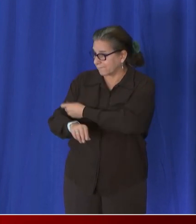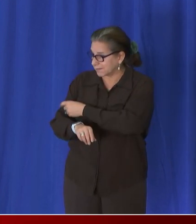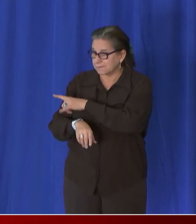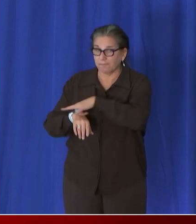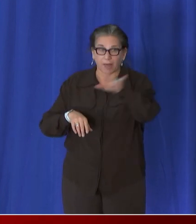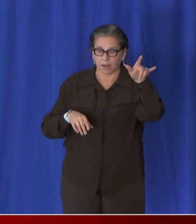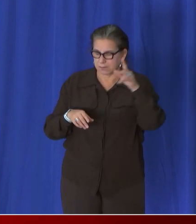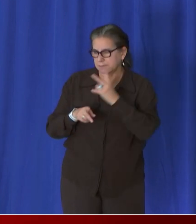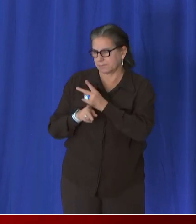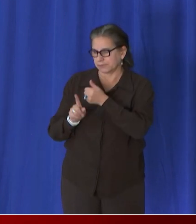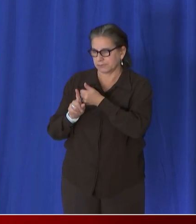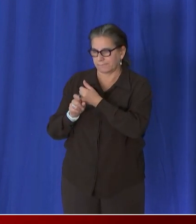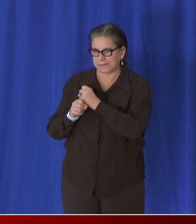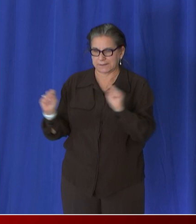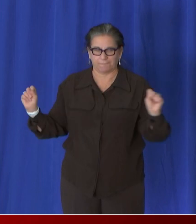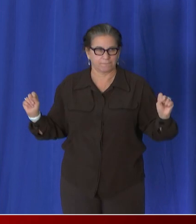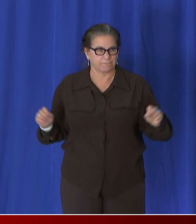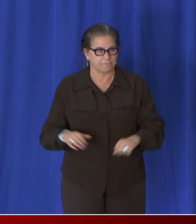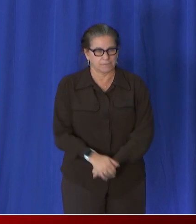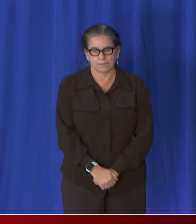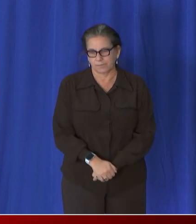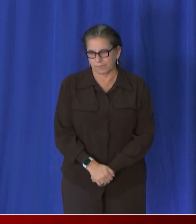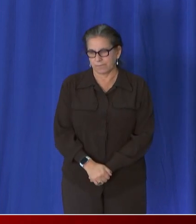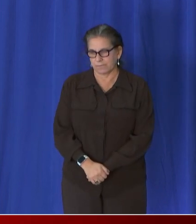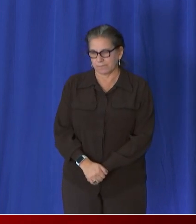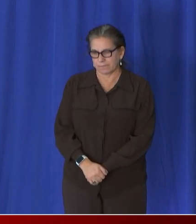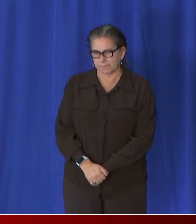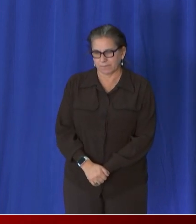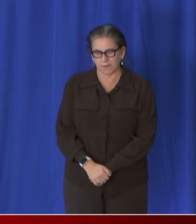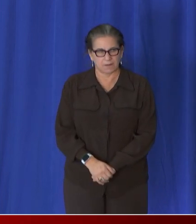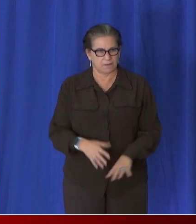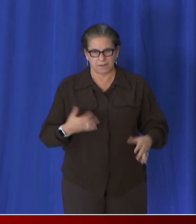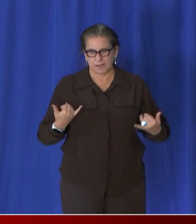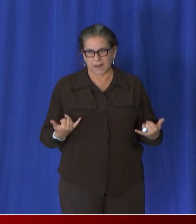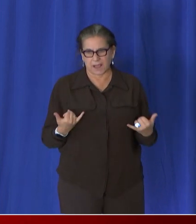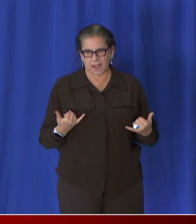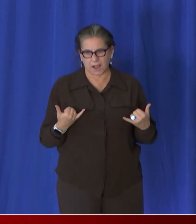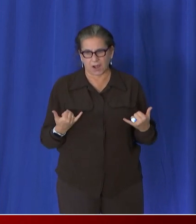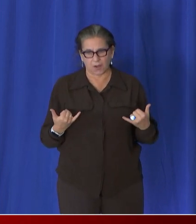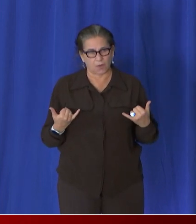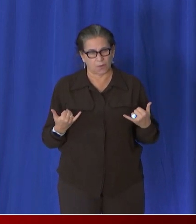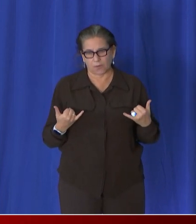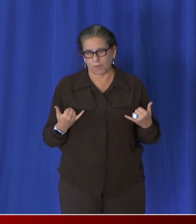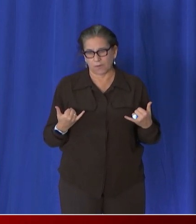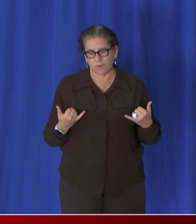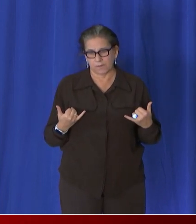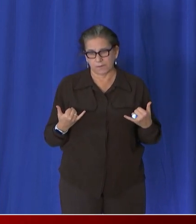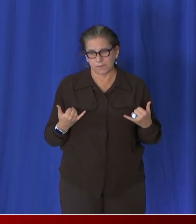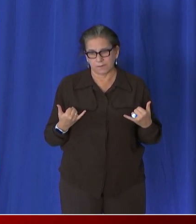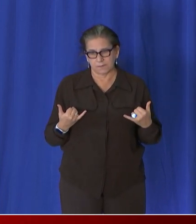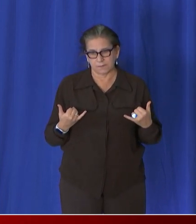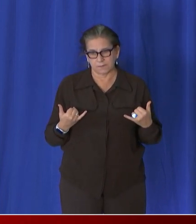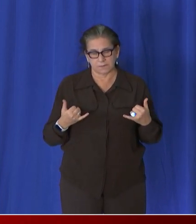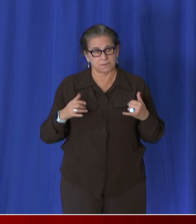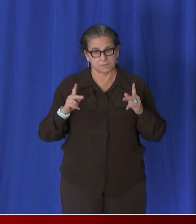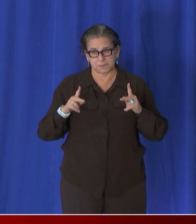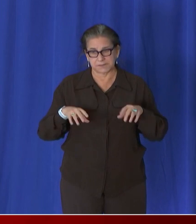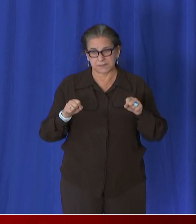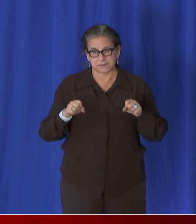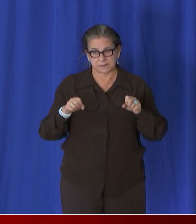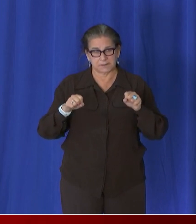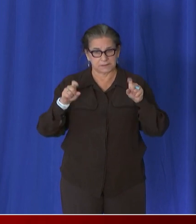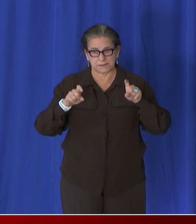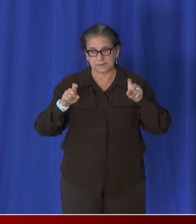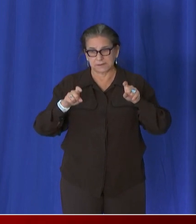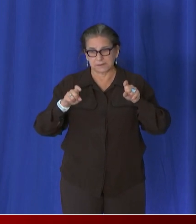press conference about fire department members and more numbers testing positive for COVID. Can you talk about the law enforcement